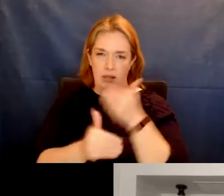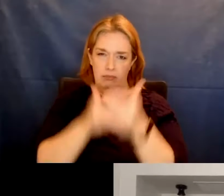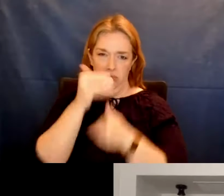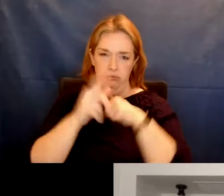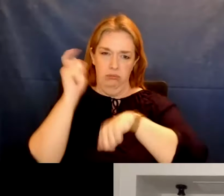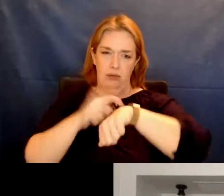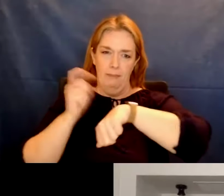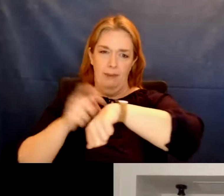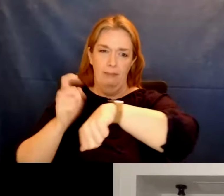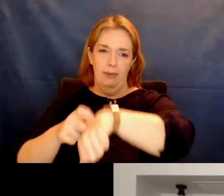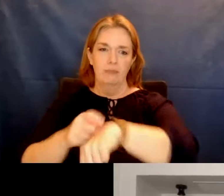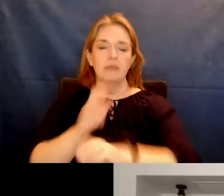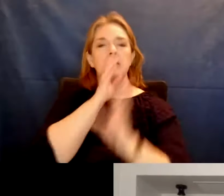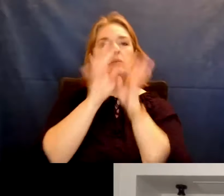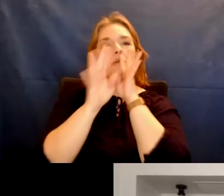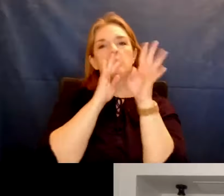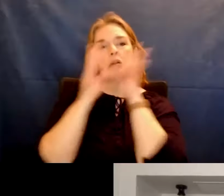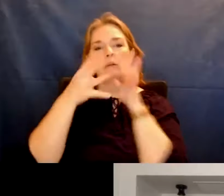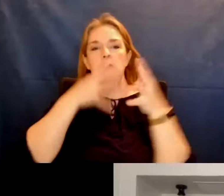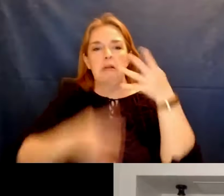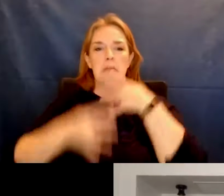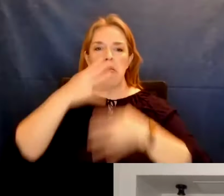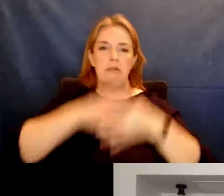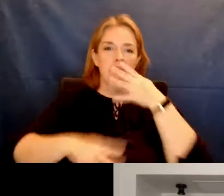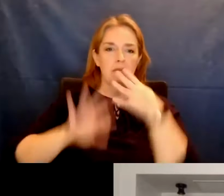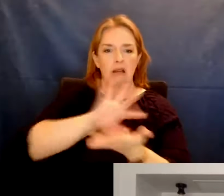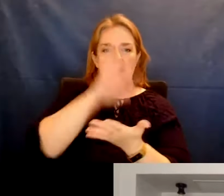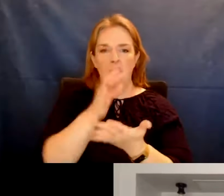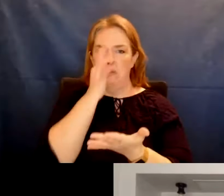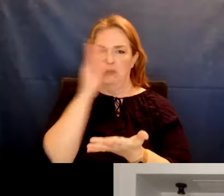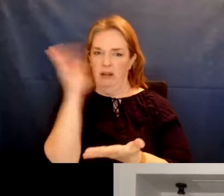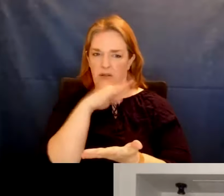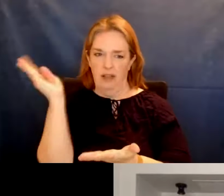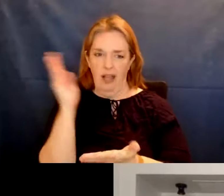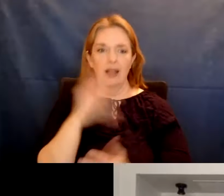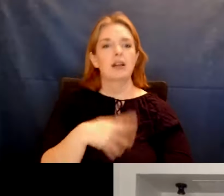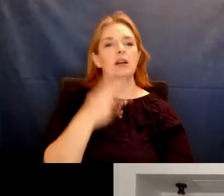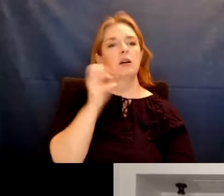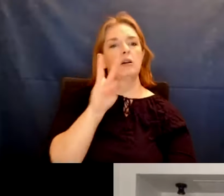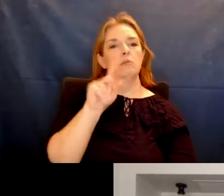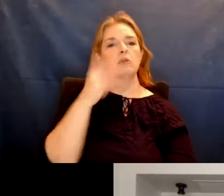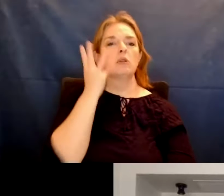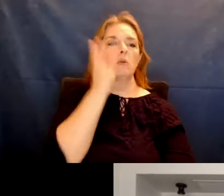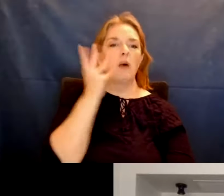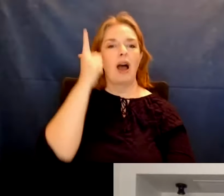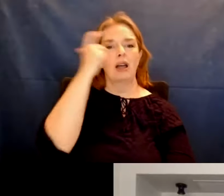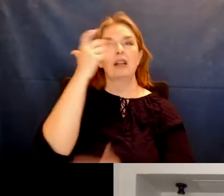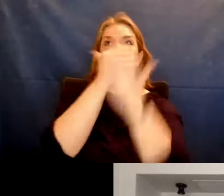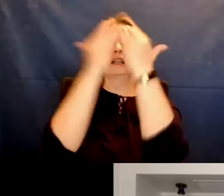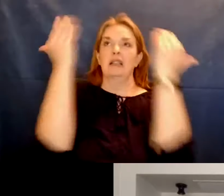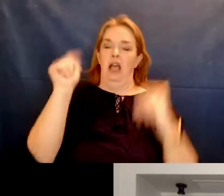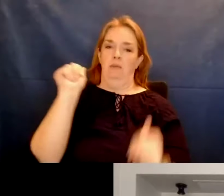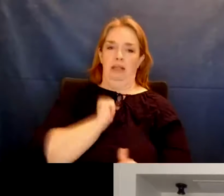Spuglet shine, a lot pile lump stump fine. Puget wine, cause sky my sump don't find.